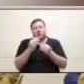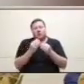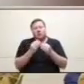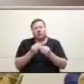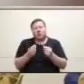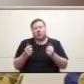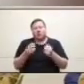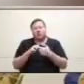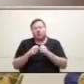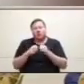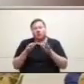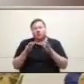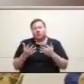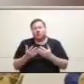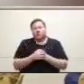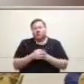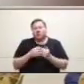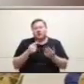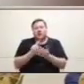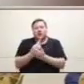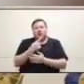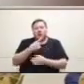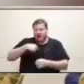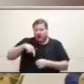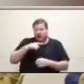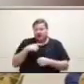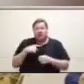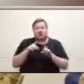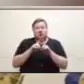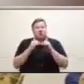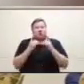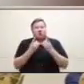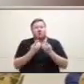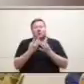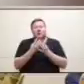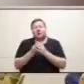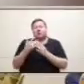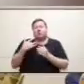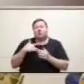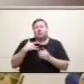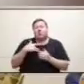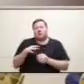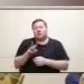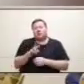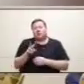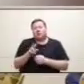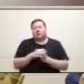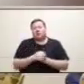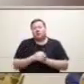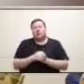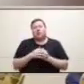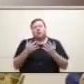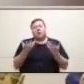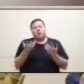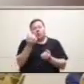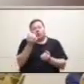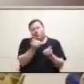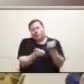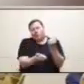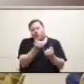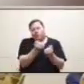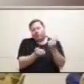what is happening between us as a department and the municipality. Or we go to court to seek